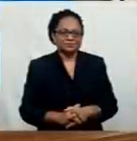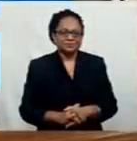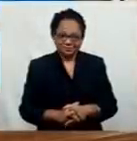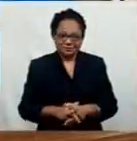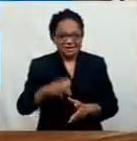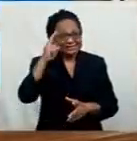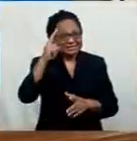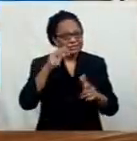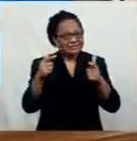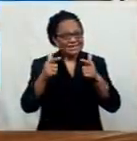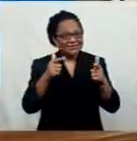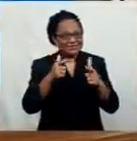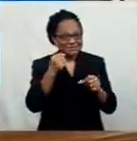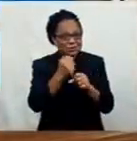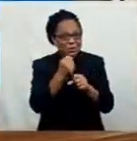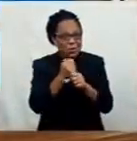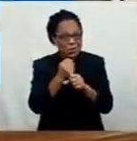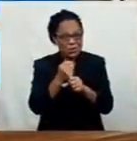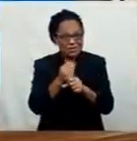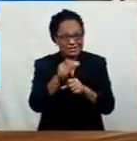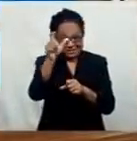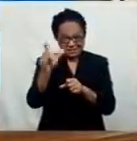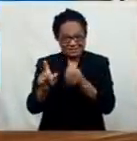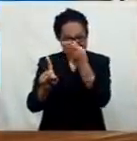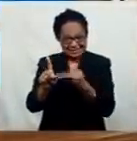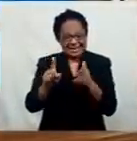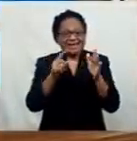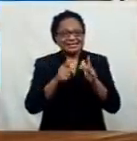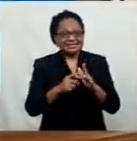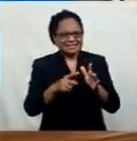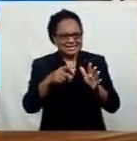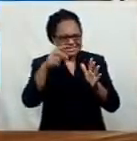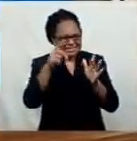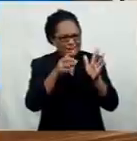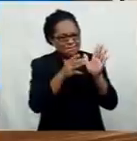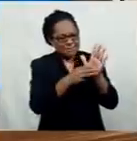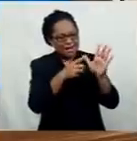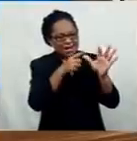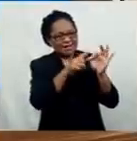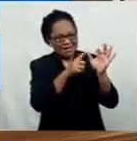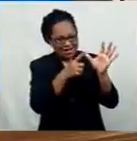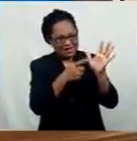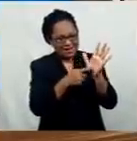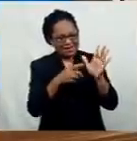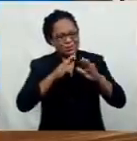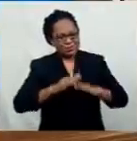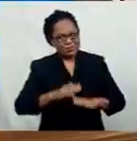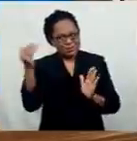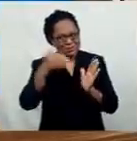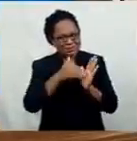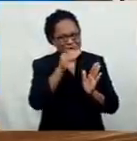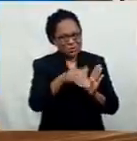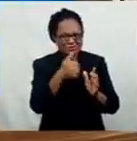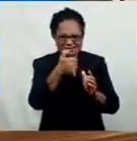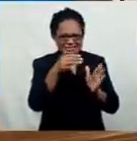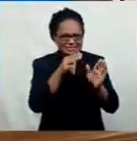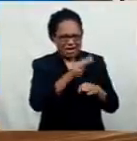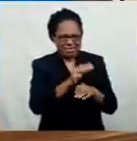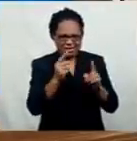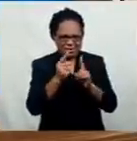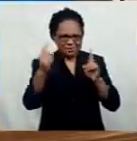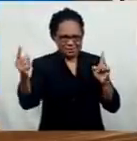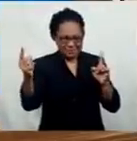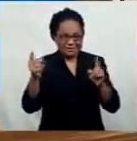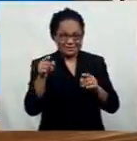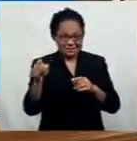National Sevens gold medalist Tisireli Mangala is finally home, reunited with his family after almost 6 months. The